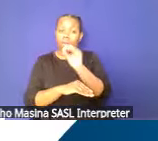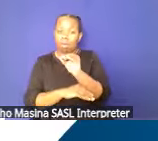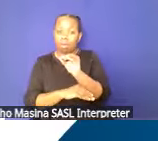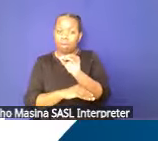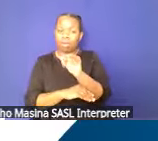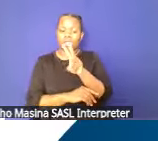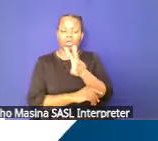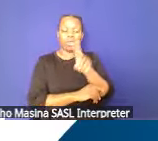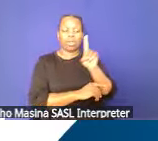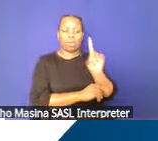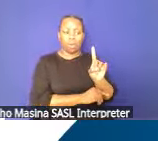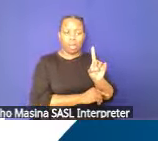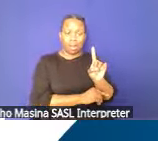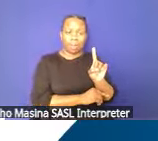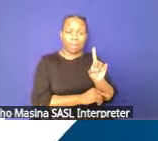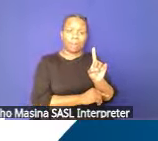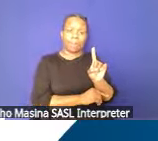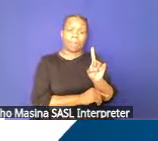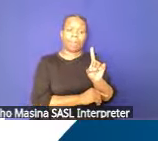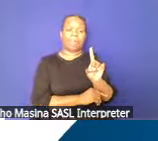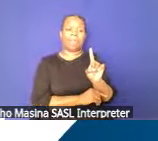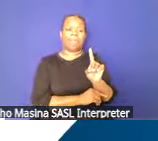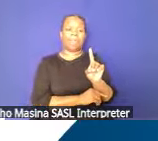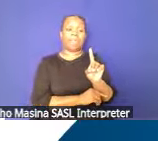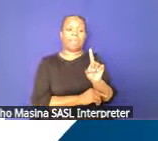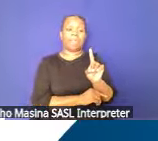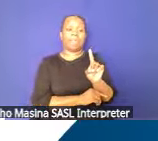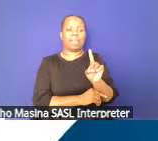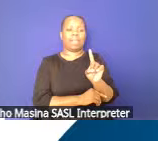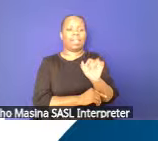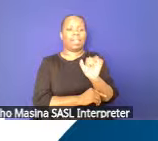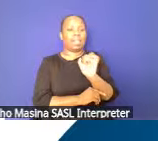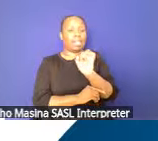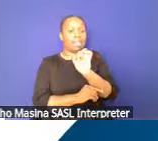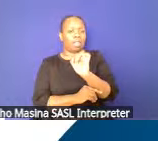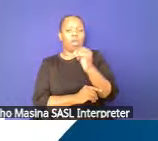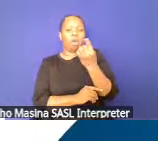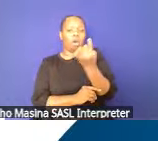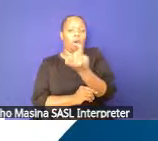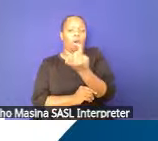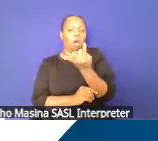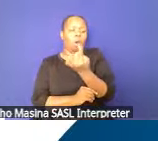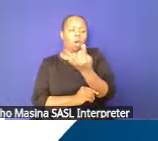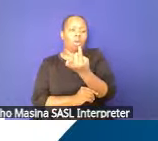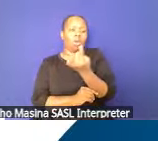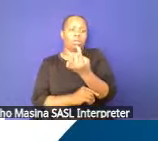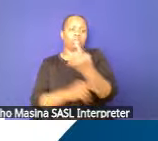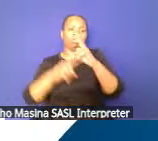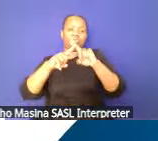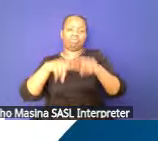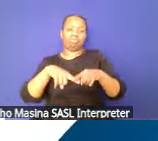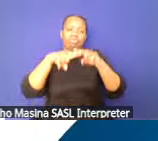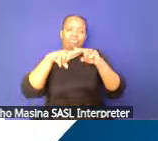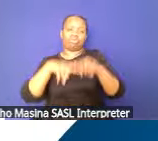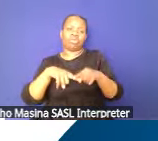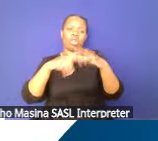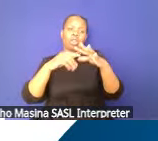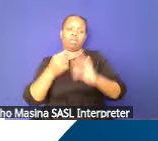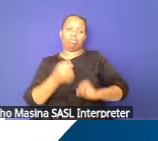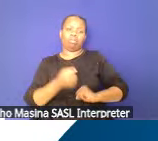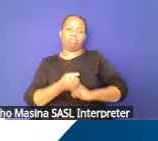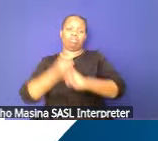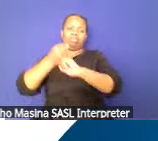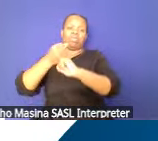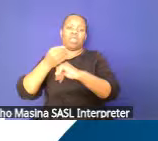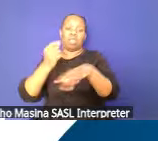21 but who is wholly or partially dependent on the maintenance of the